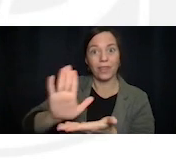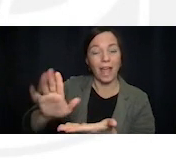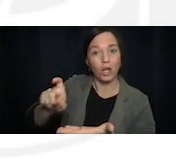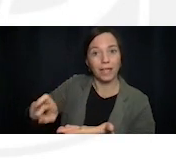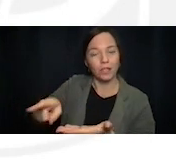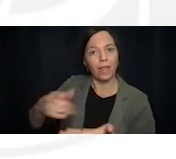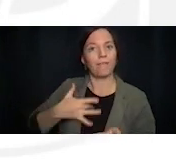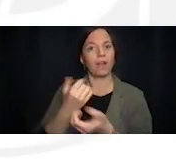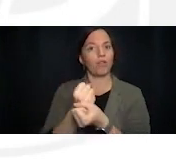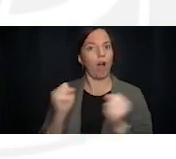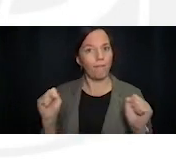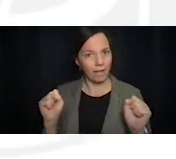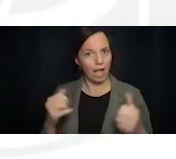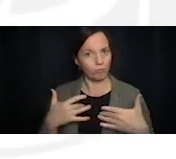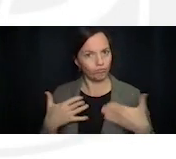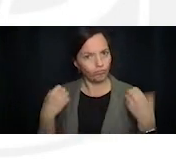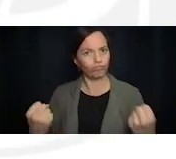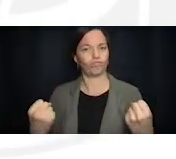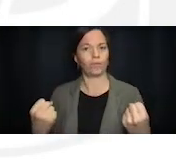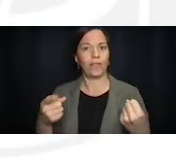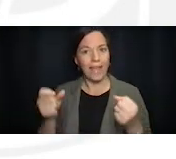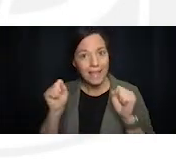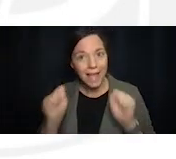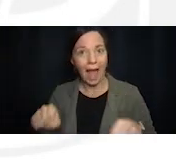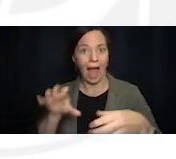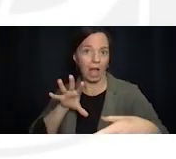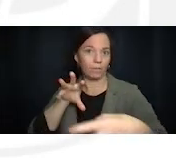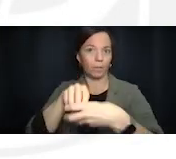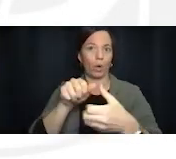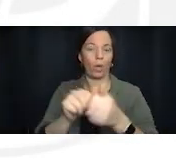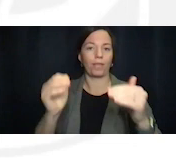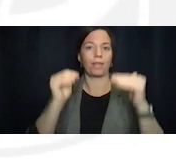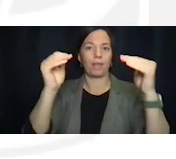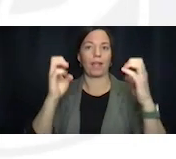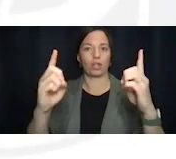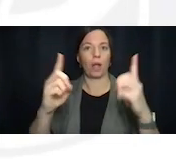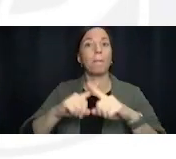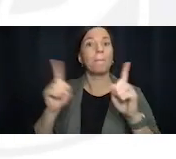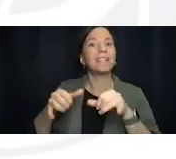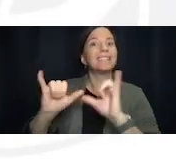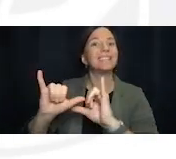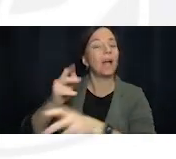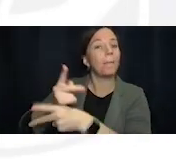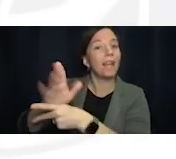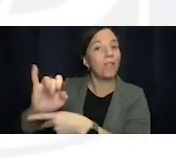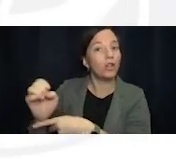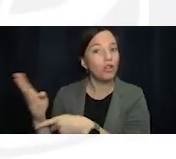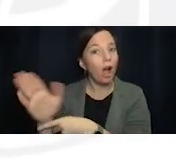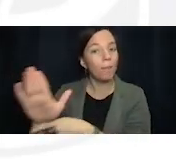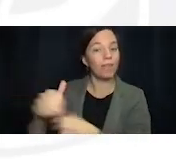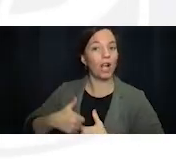feel confident that they could engage in higher education, but retain their job and manage all their